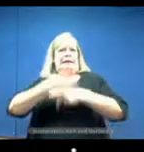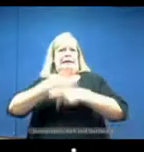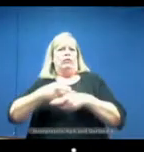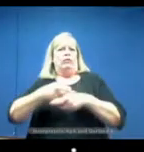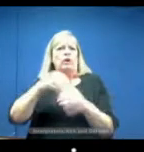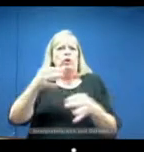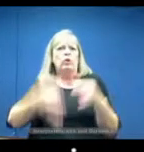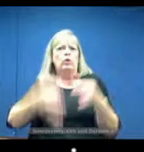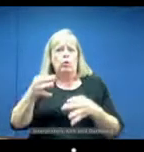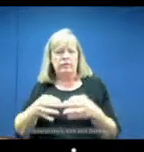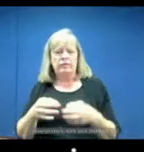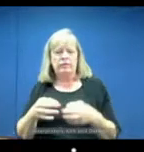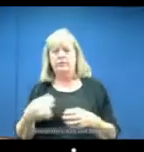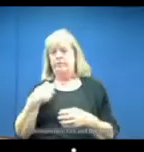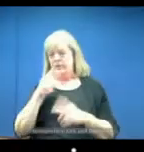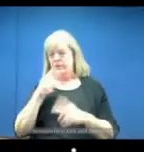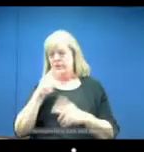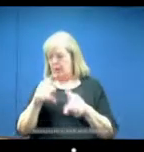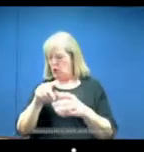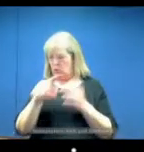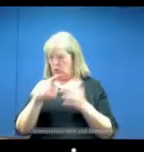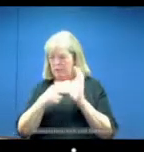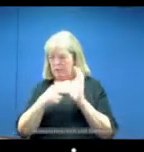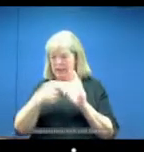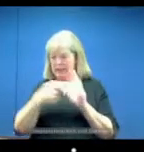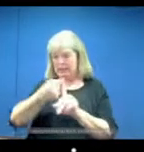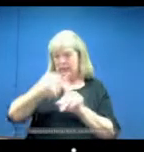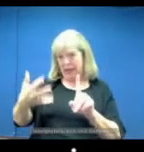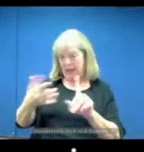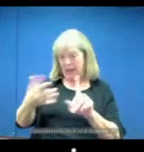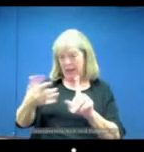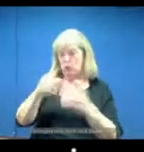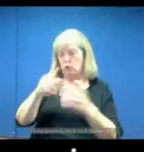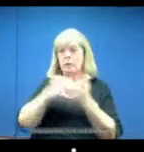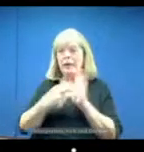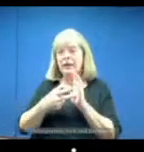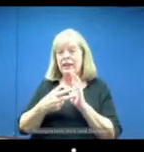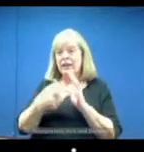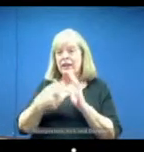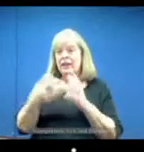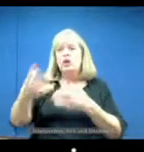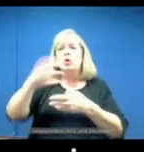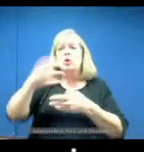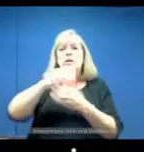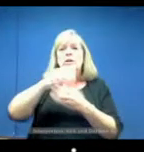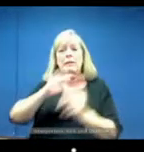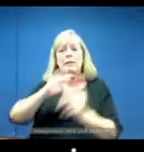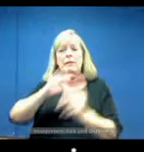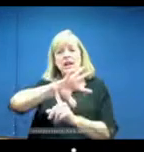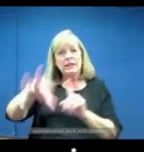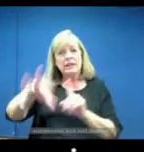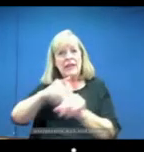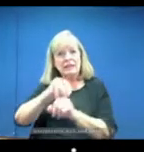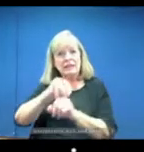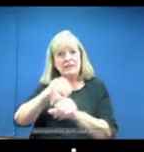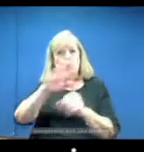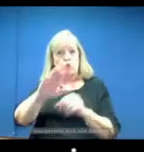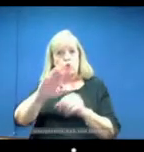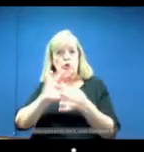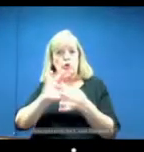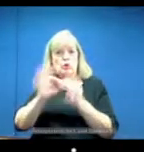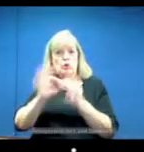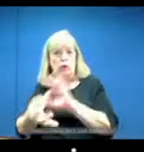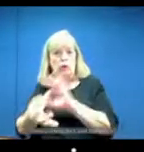If by expand you mean including contextualization in your interpretation, then it